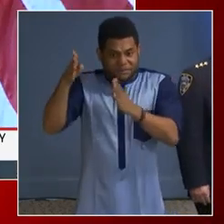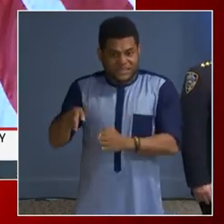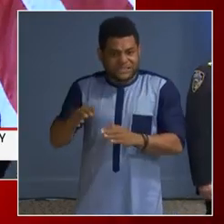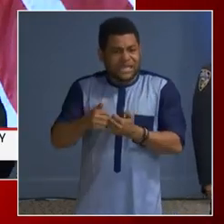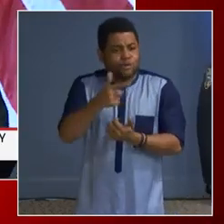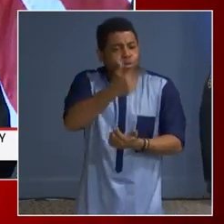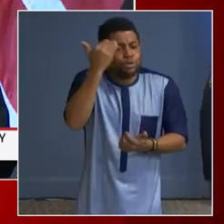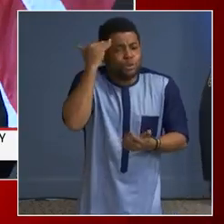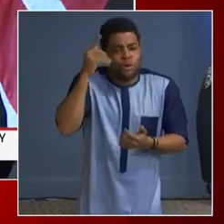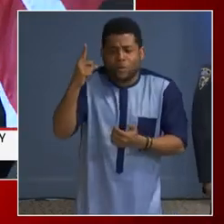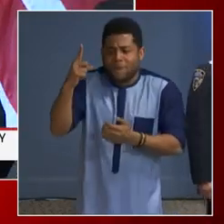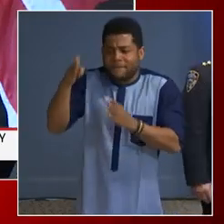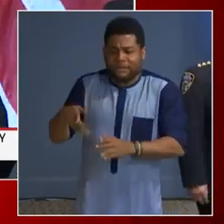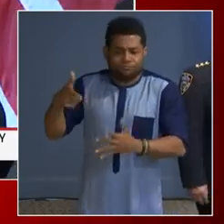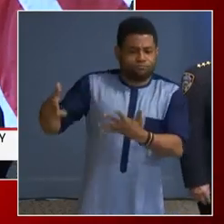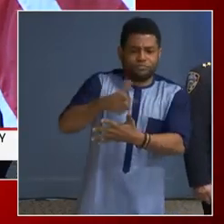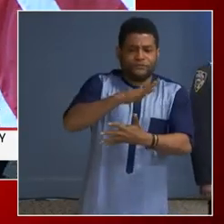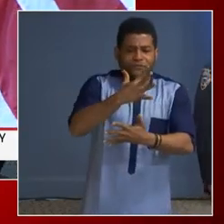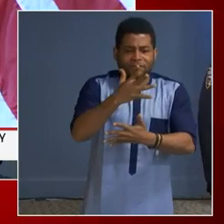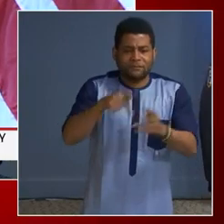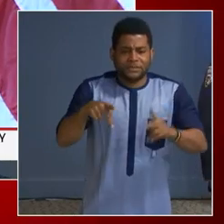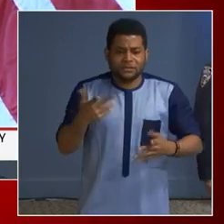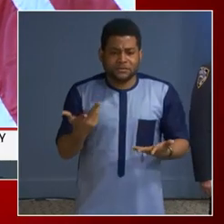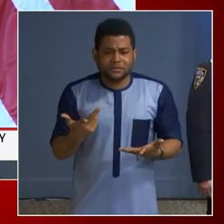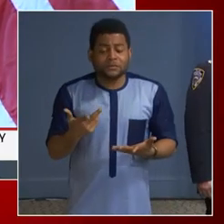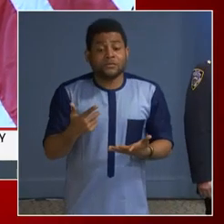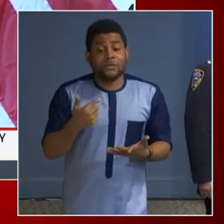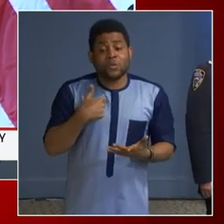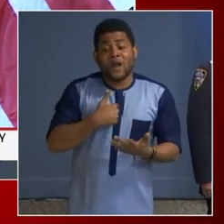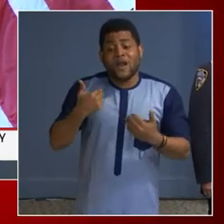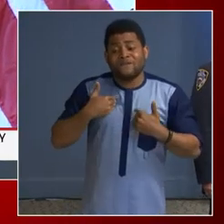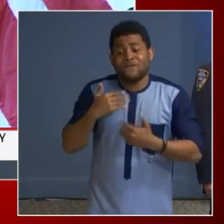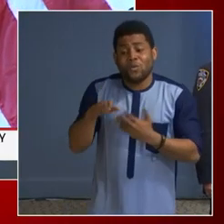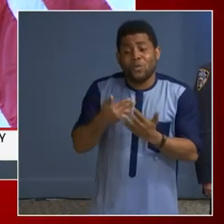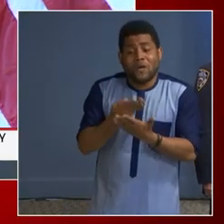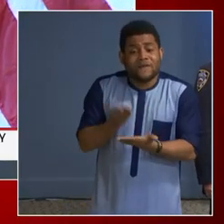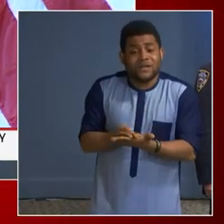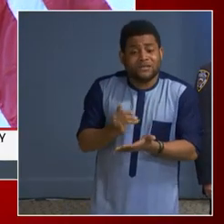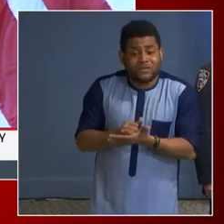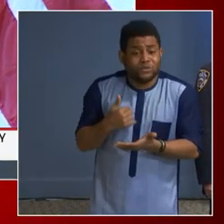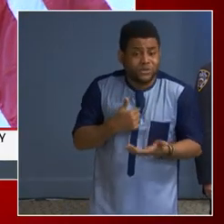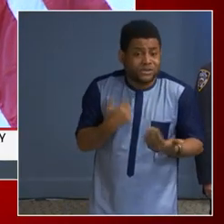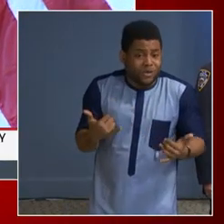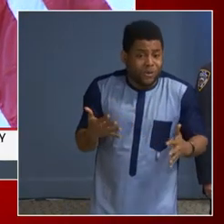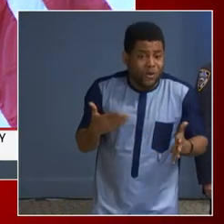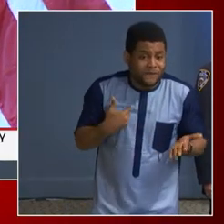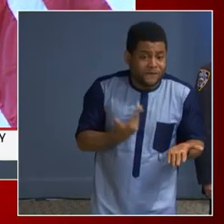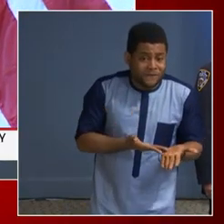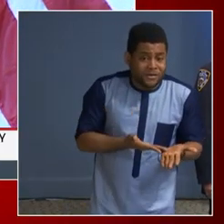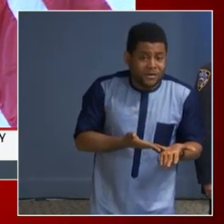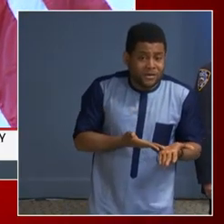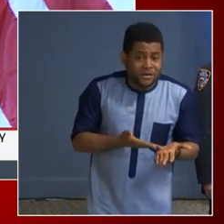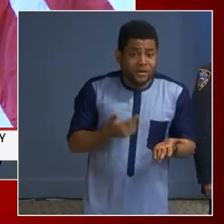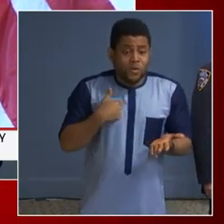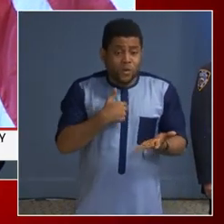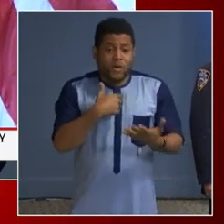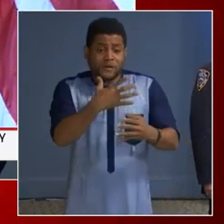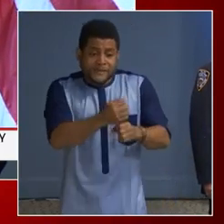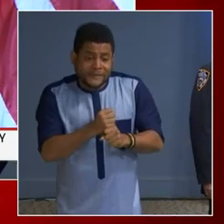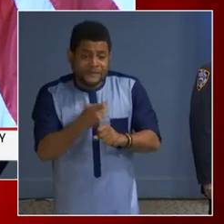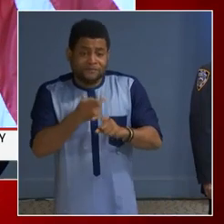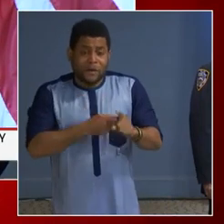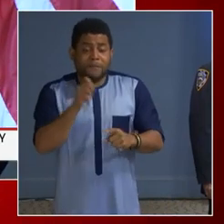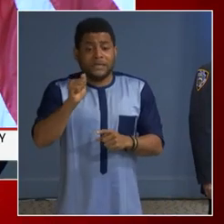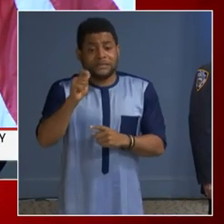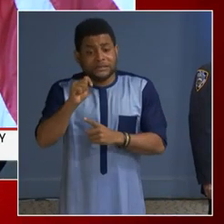Thank you. Based upon the evidence that we have now, the information that we have now, the information that we've got from the ATF, we